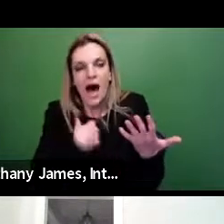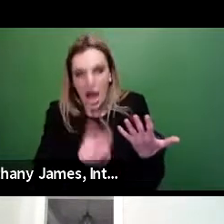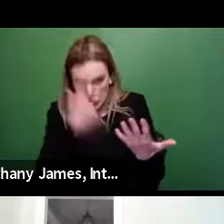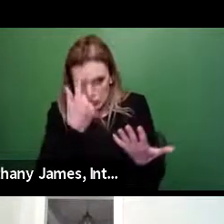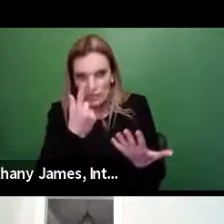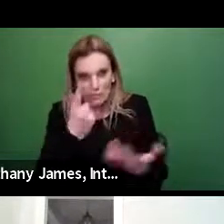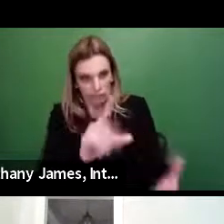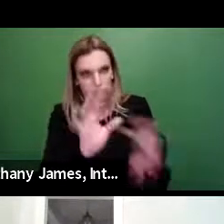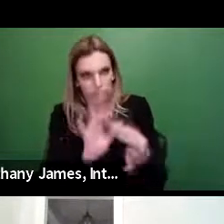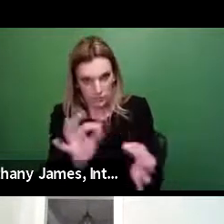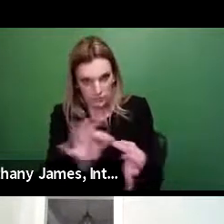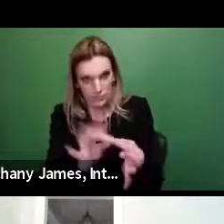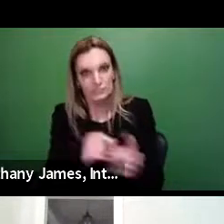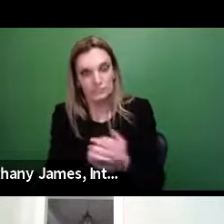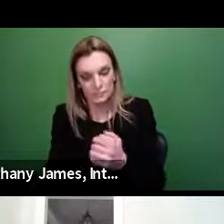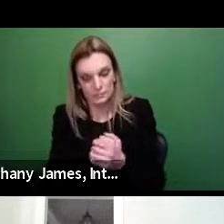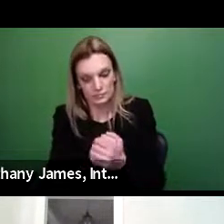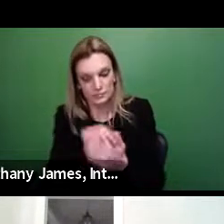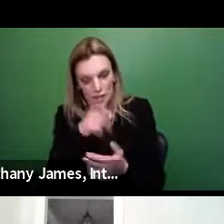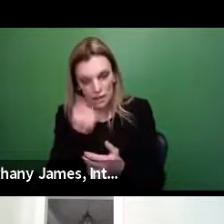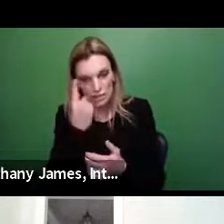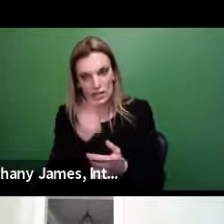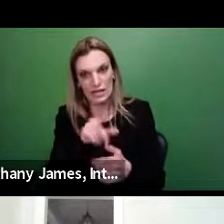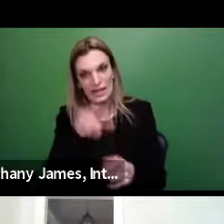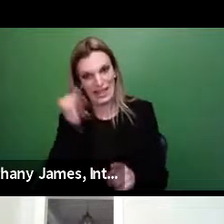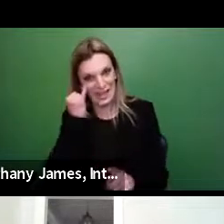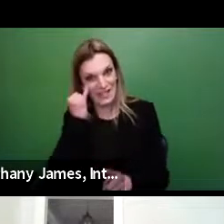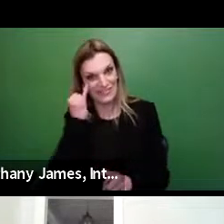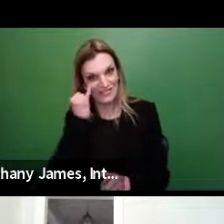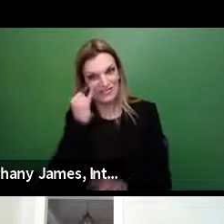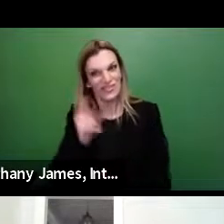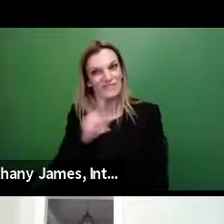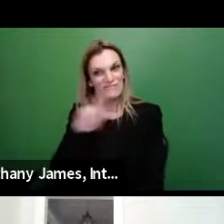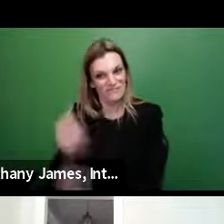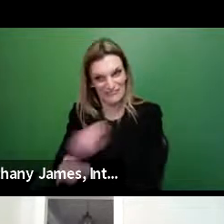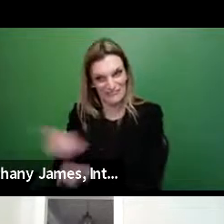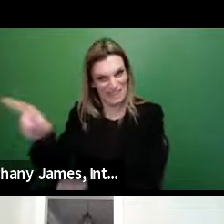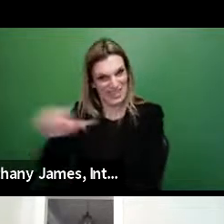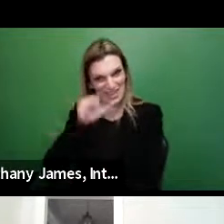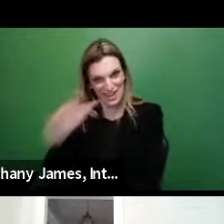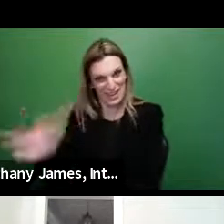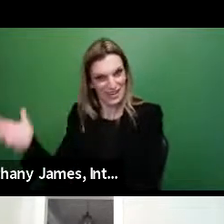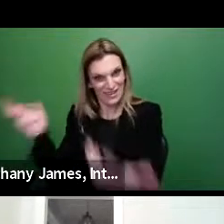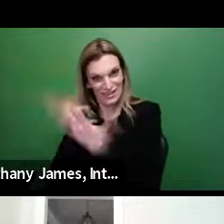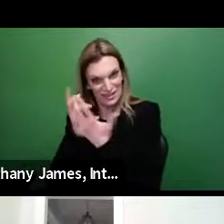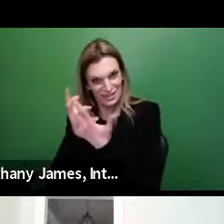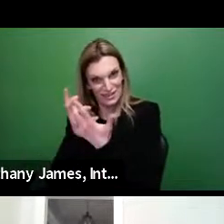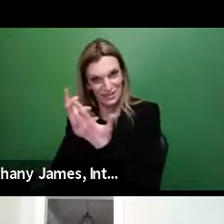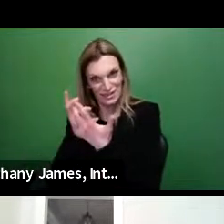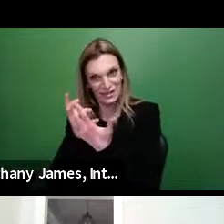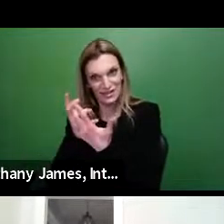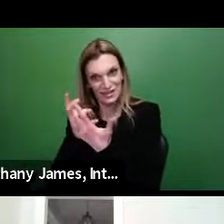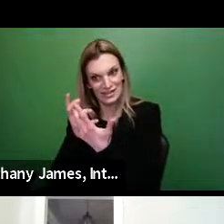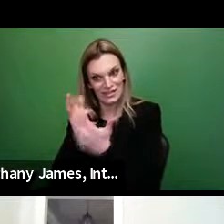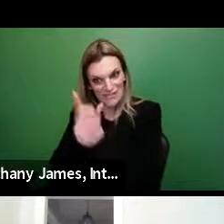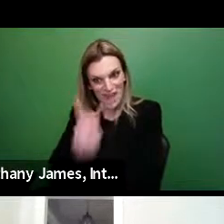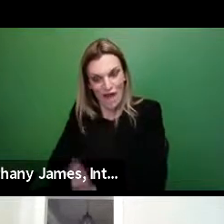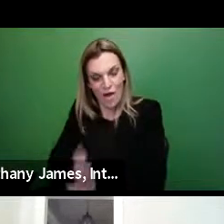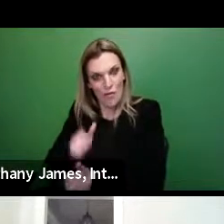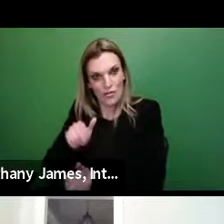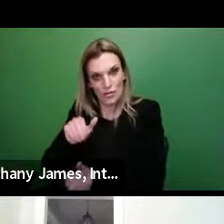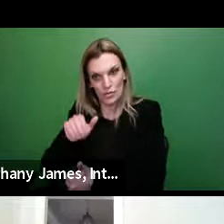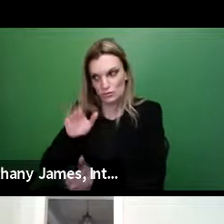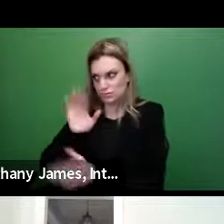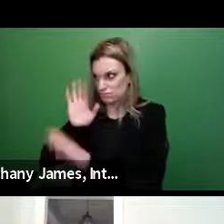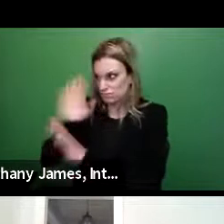And it seems reasonable to me that if in fact they are not participating in the appropriate activities and there's an implicit bias issue there, we